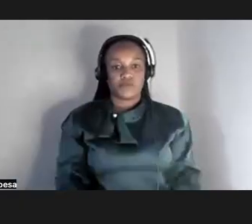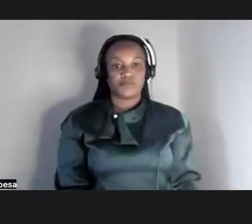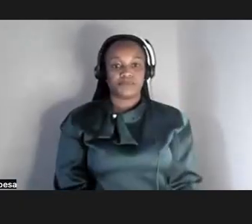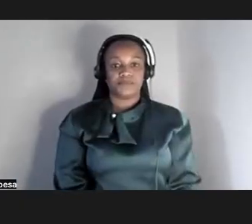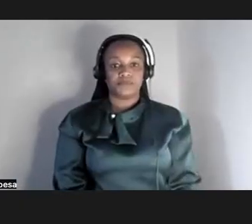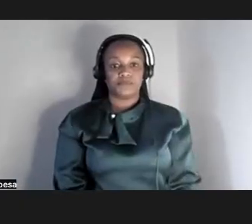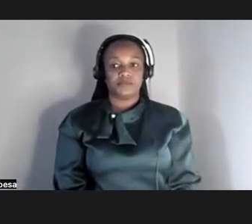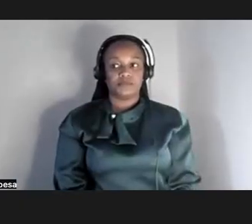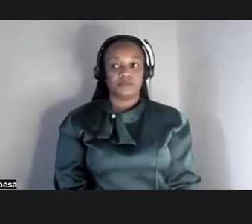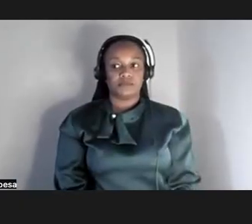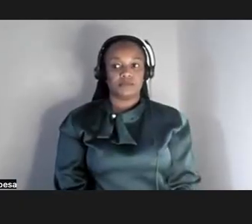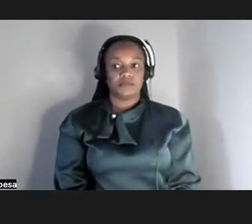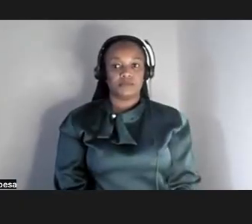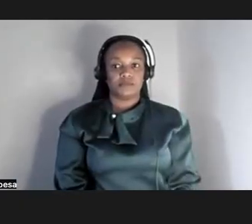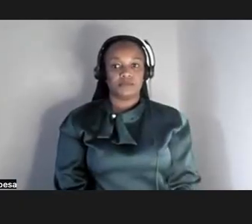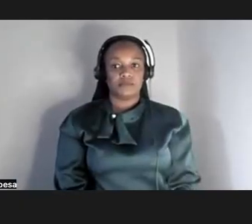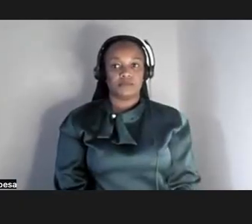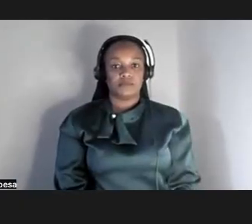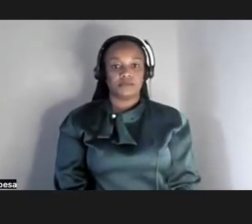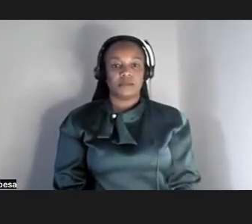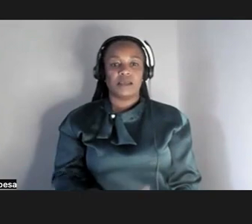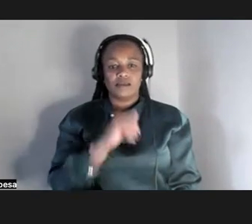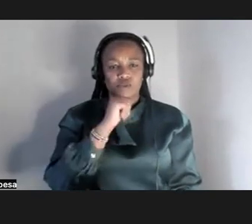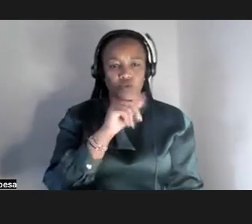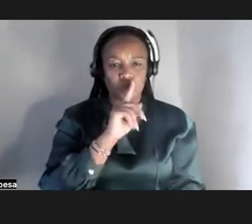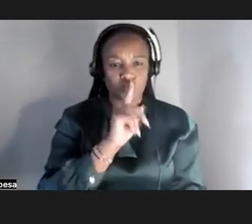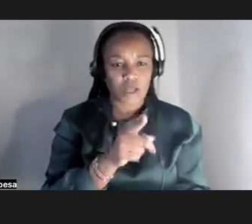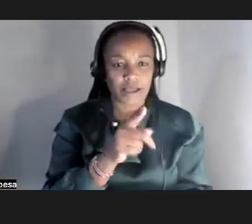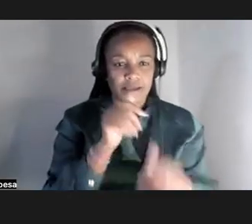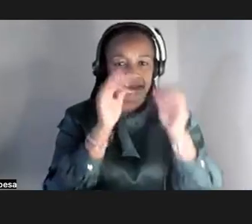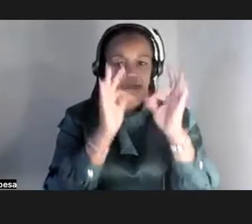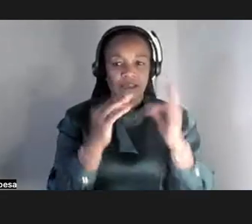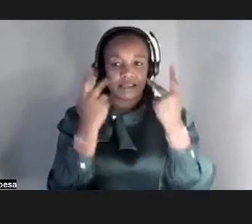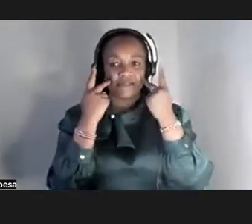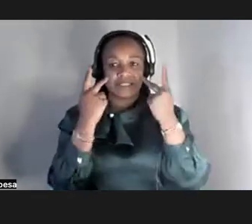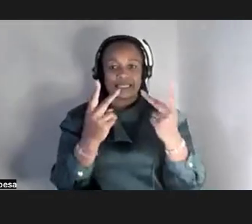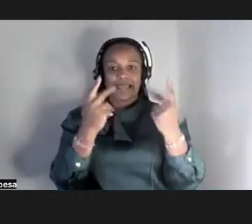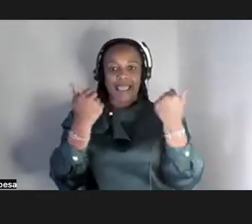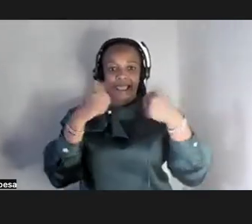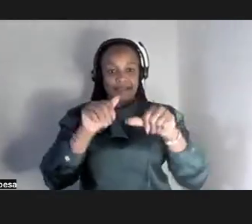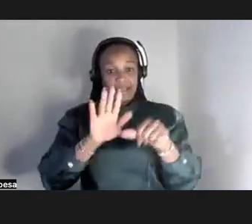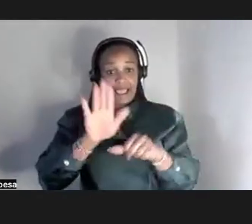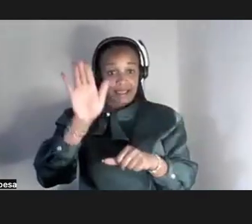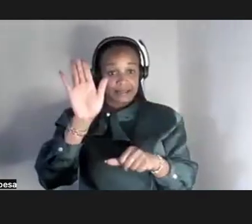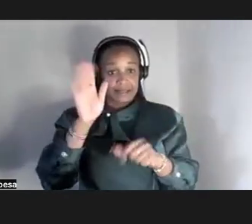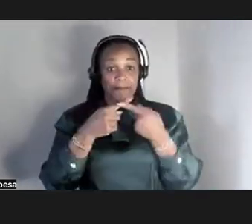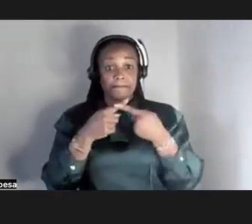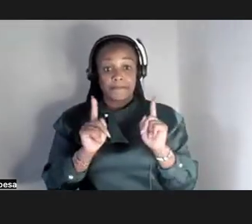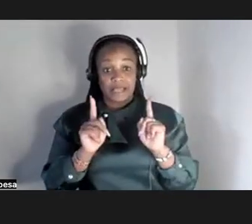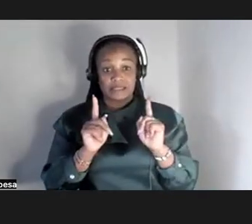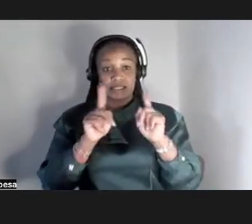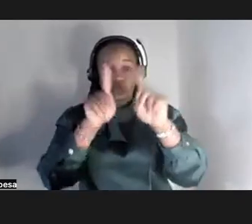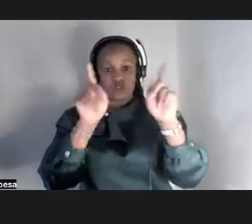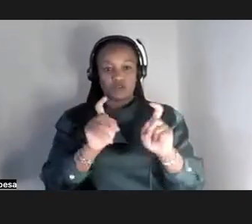Brilliant. And I'm not sure I'm seeing any hands, but we have a question from Vic, one of my